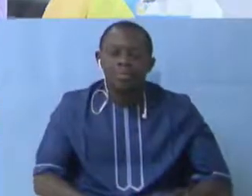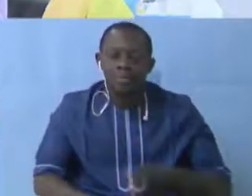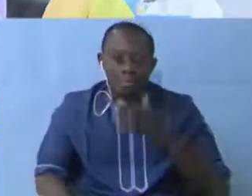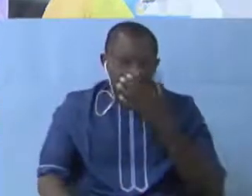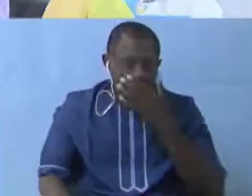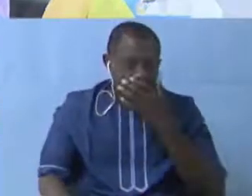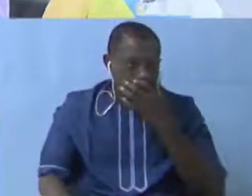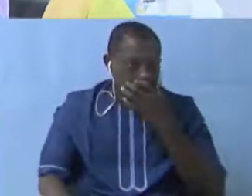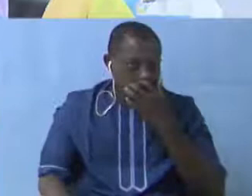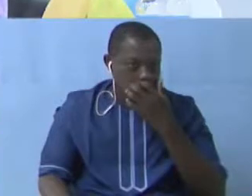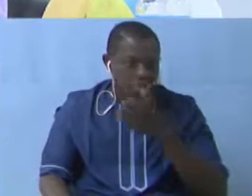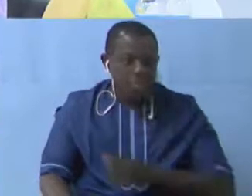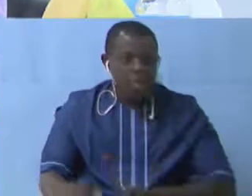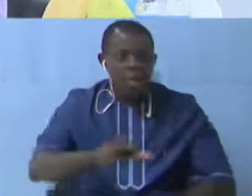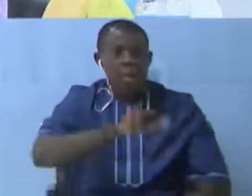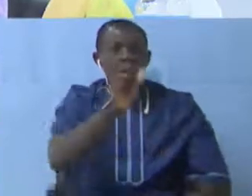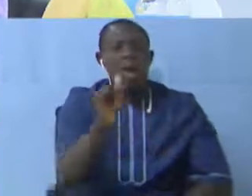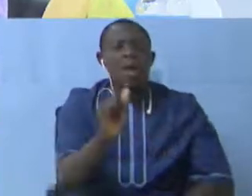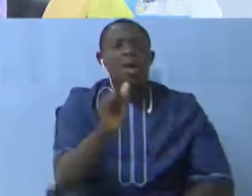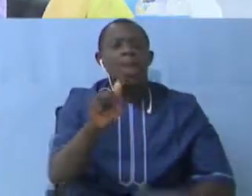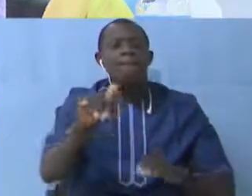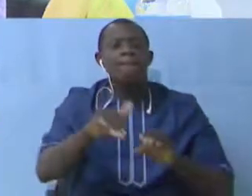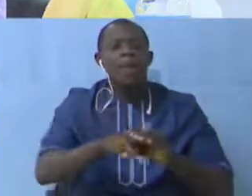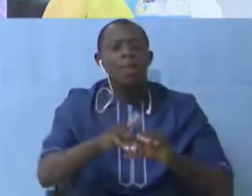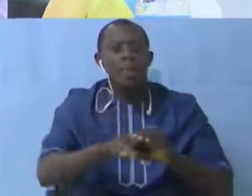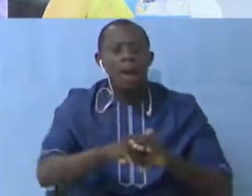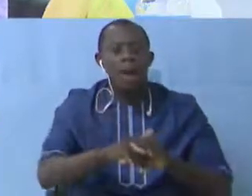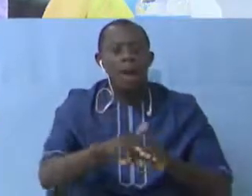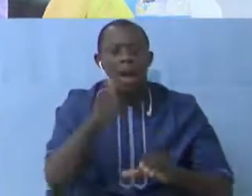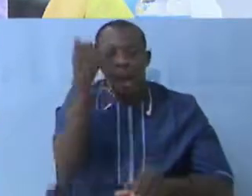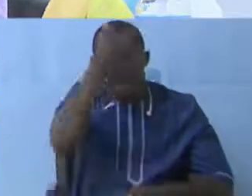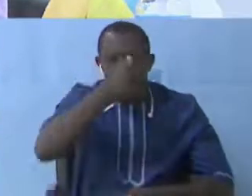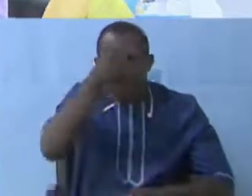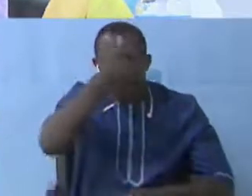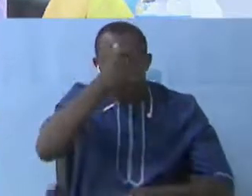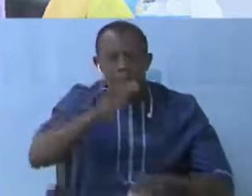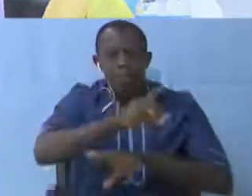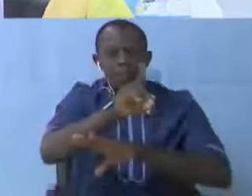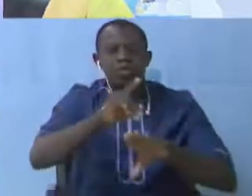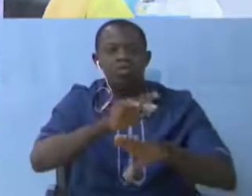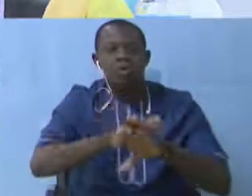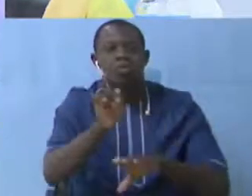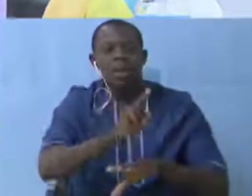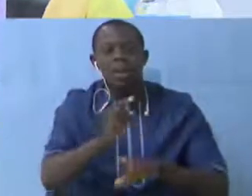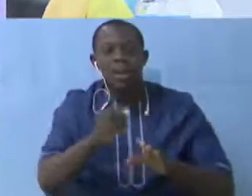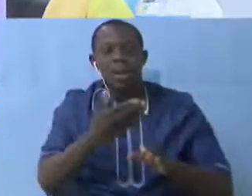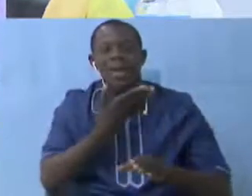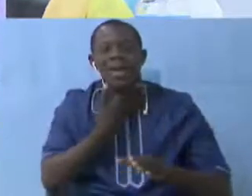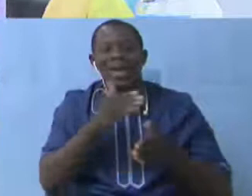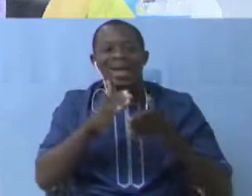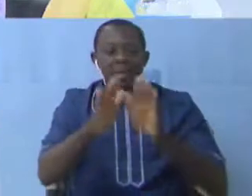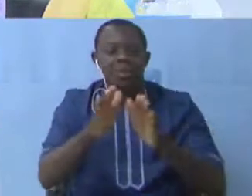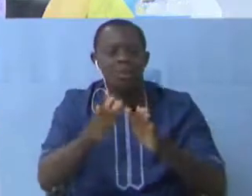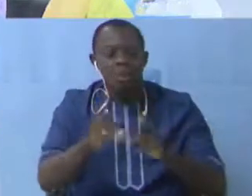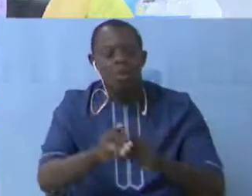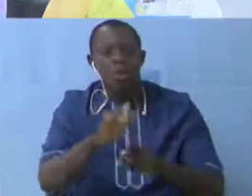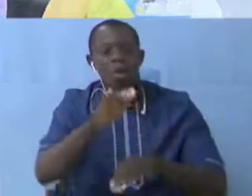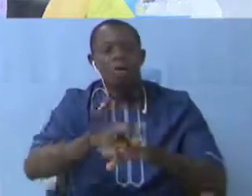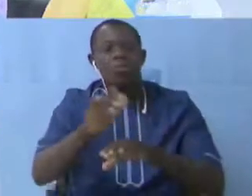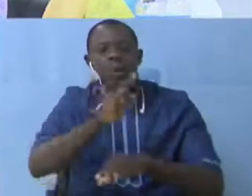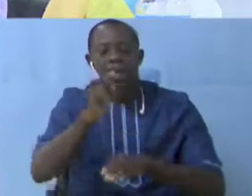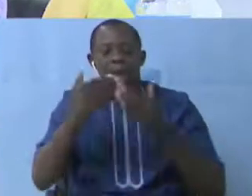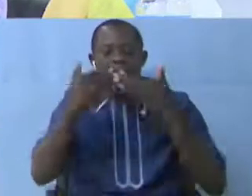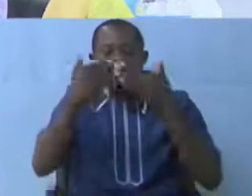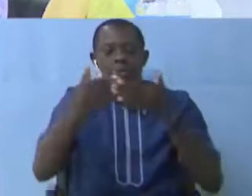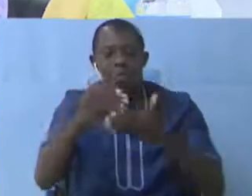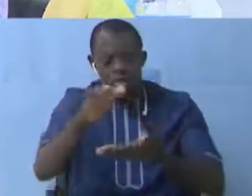yi. And the member of our African platform on access to information. ak ñi nga xam ne ni ñooy suñ members su plateforme